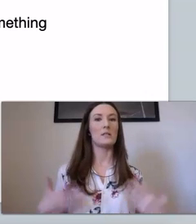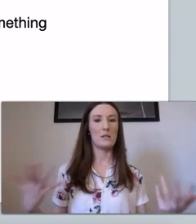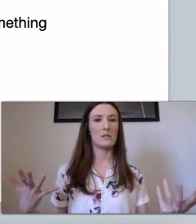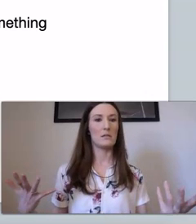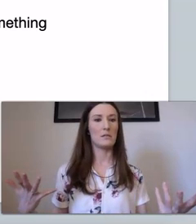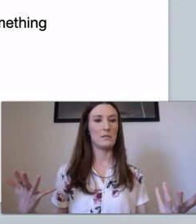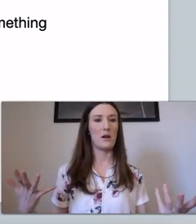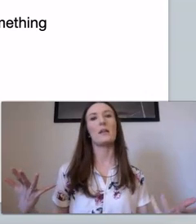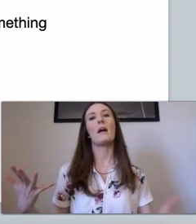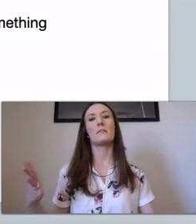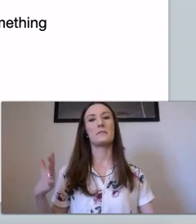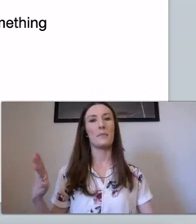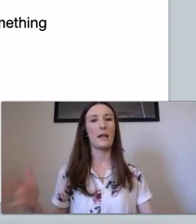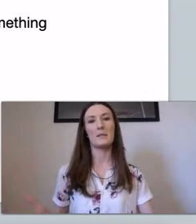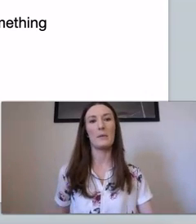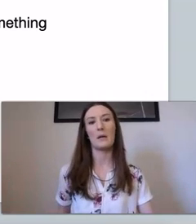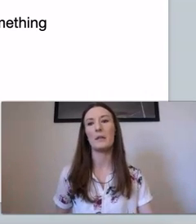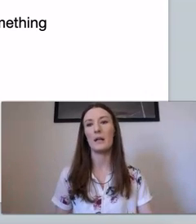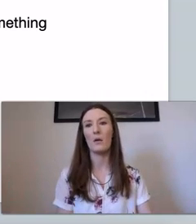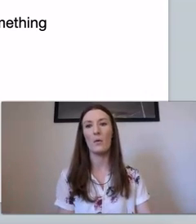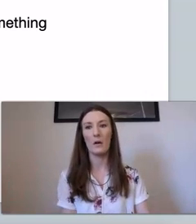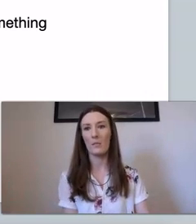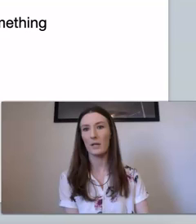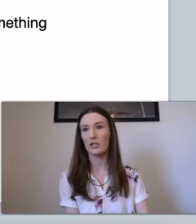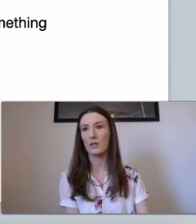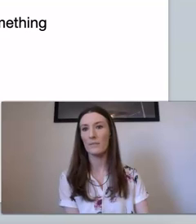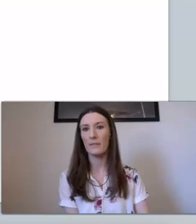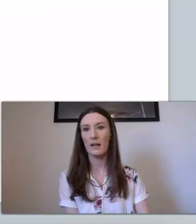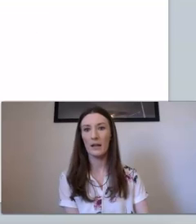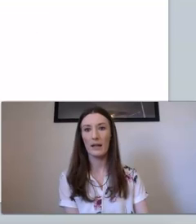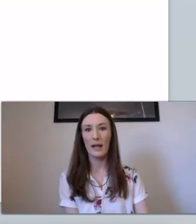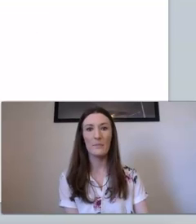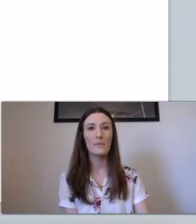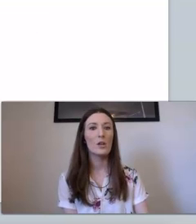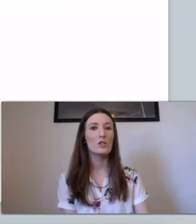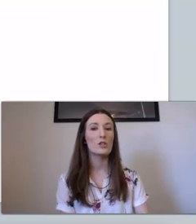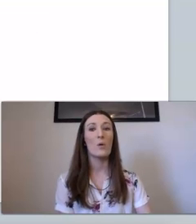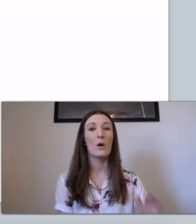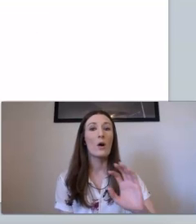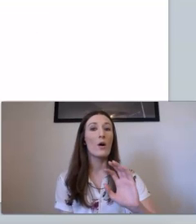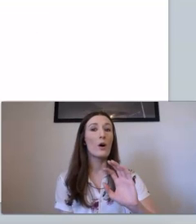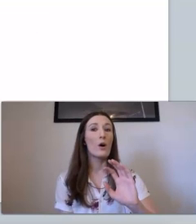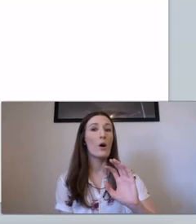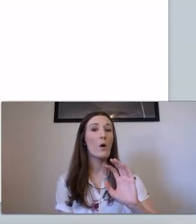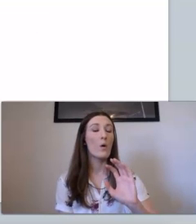obviously means not yet, something hasn't been completed or accomplished. Okay, so